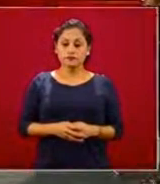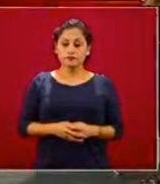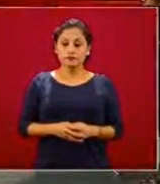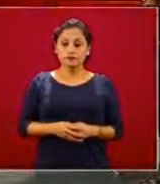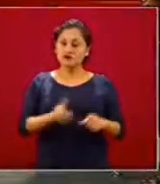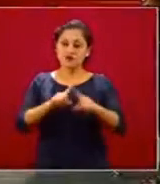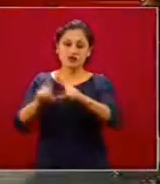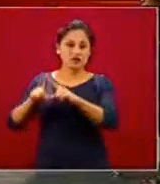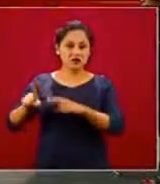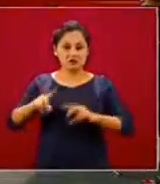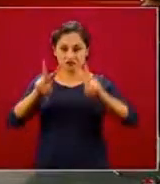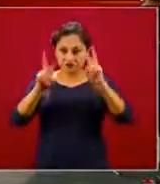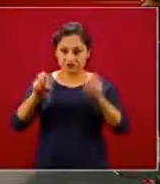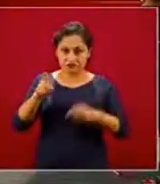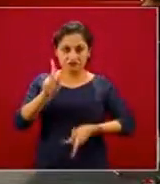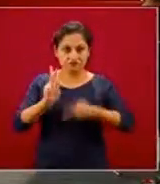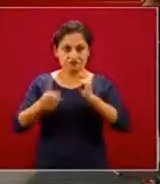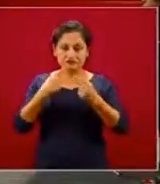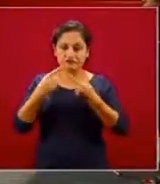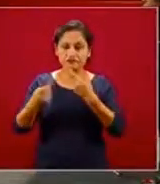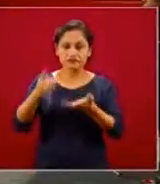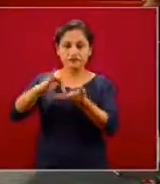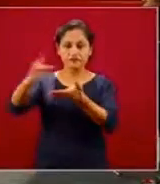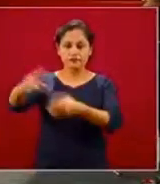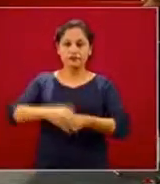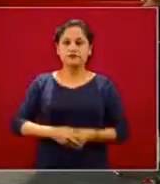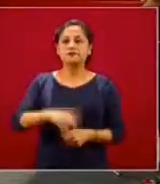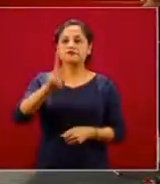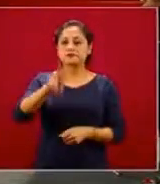which are the ones that are of the most important information?